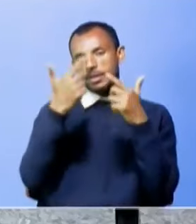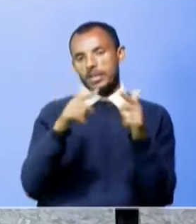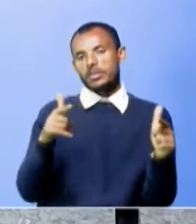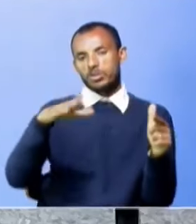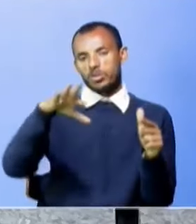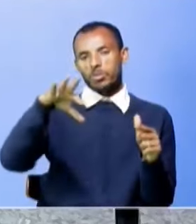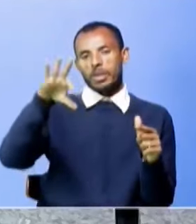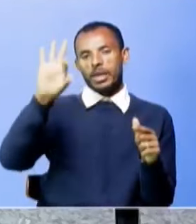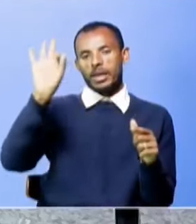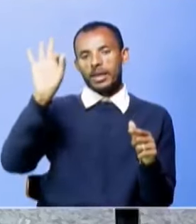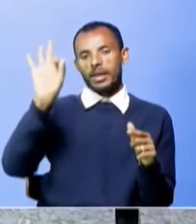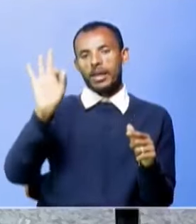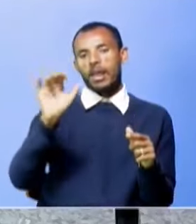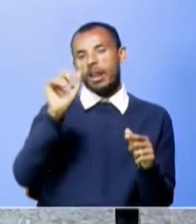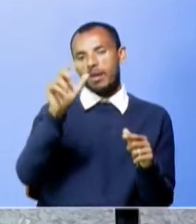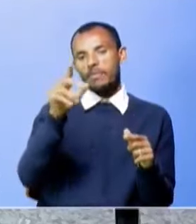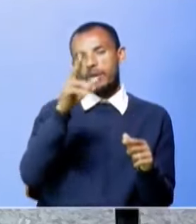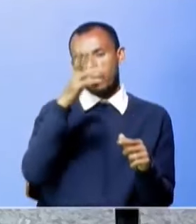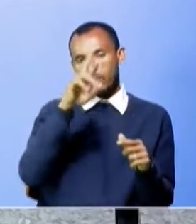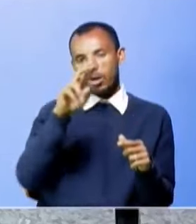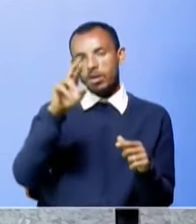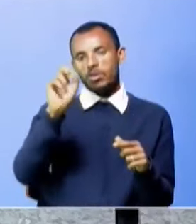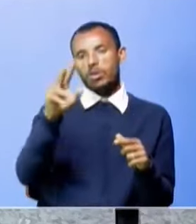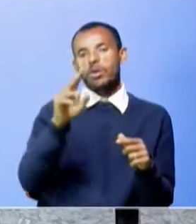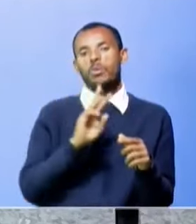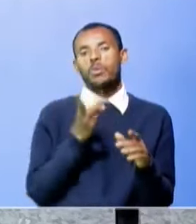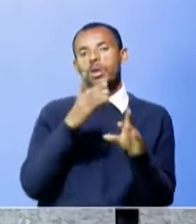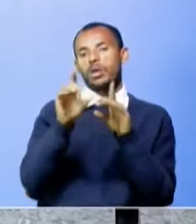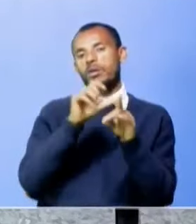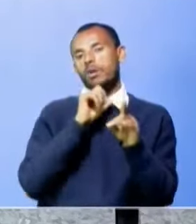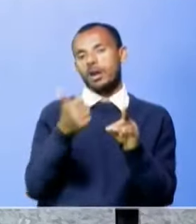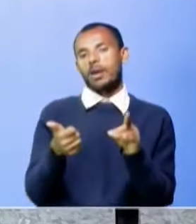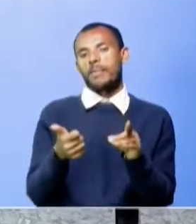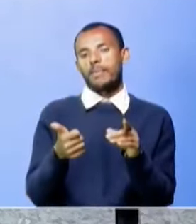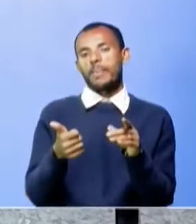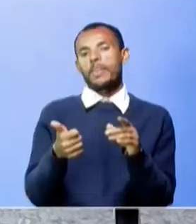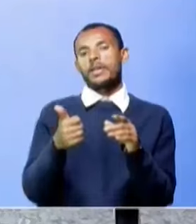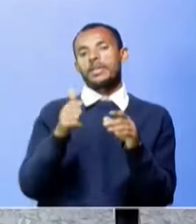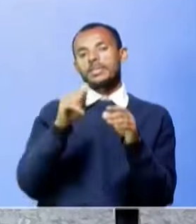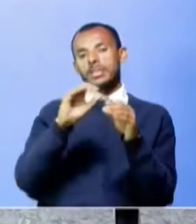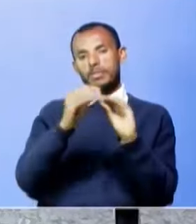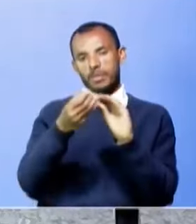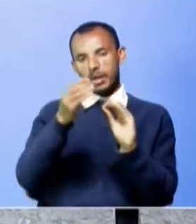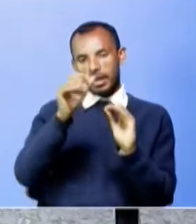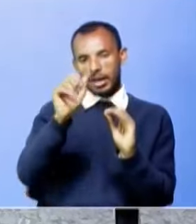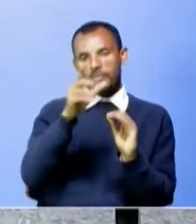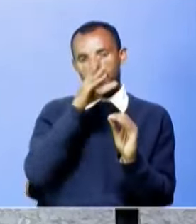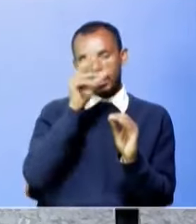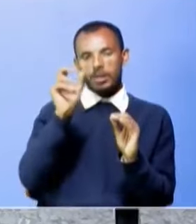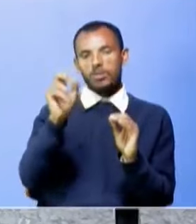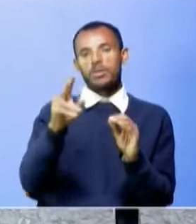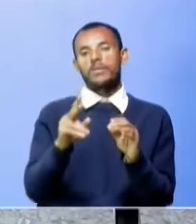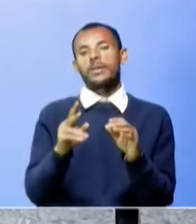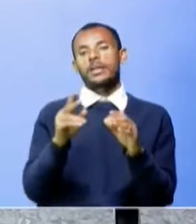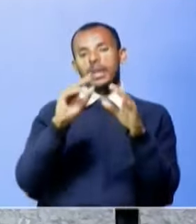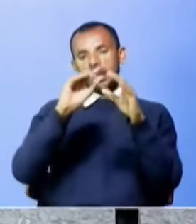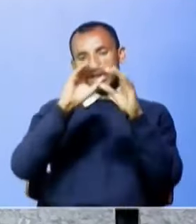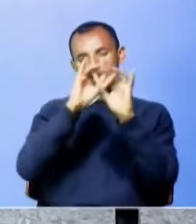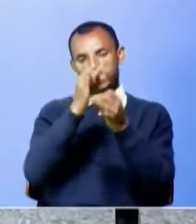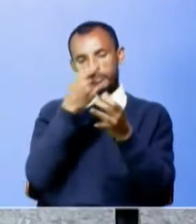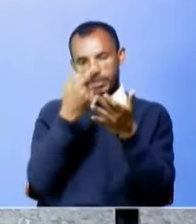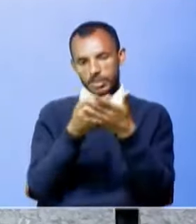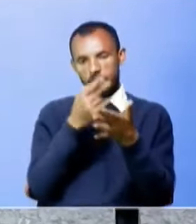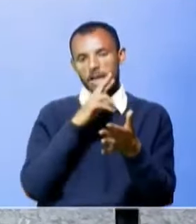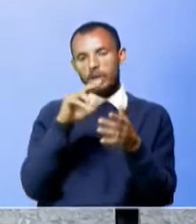pick 11 or 12 because we don't have a number 11 in the experiment. So these are